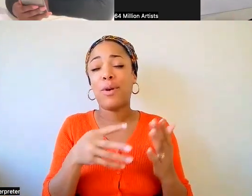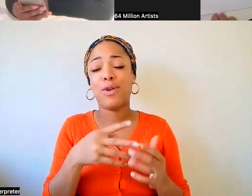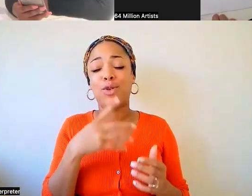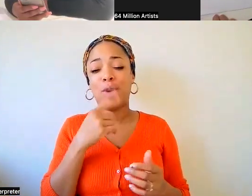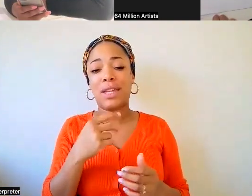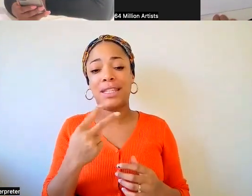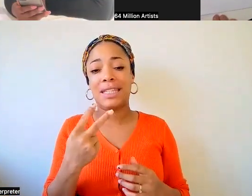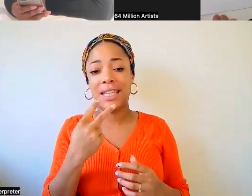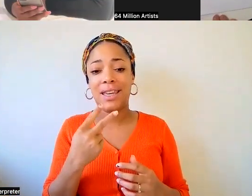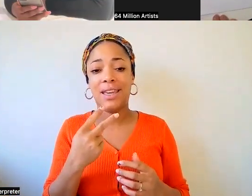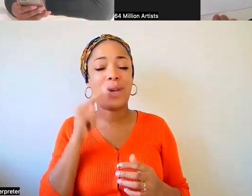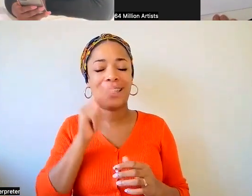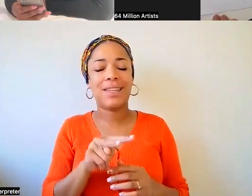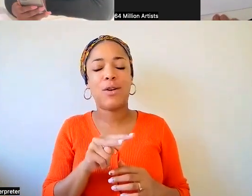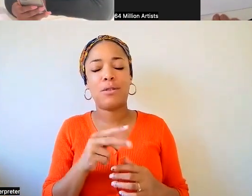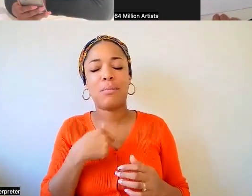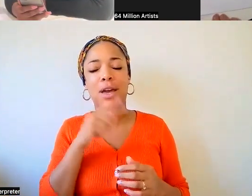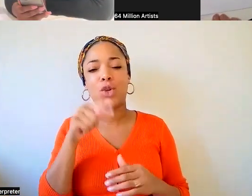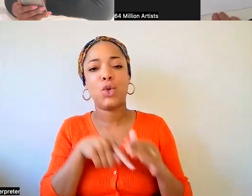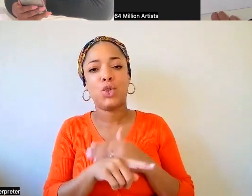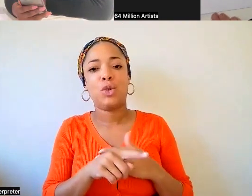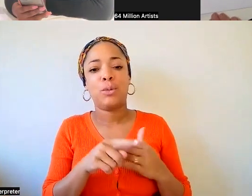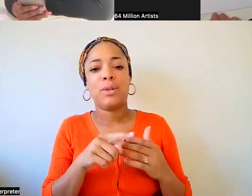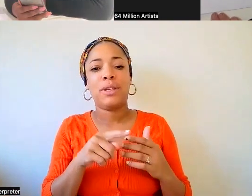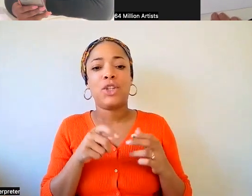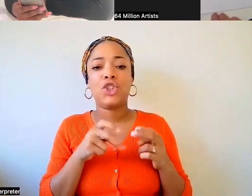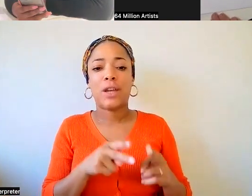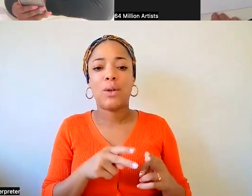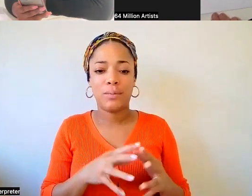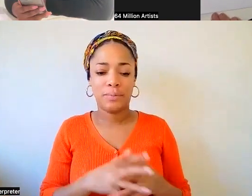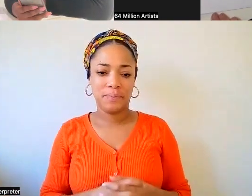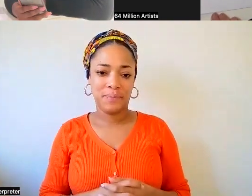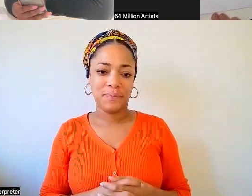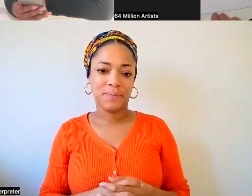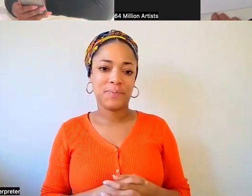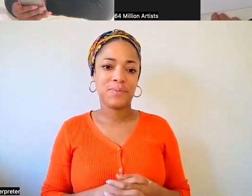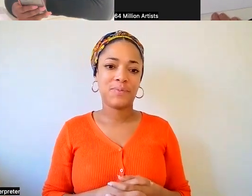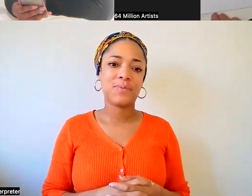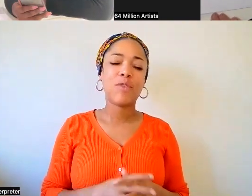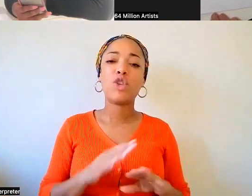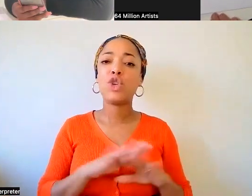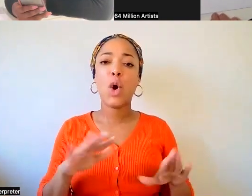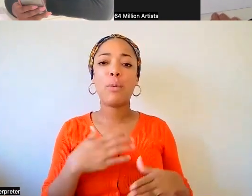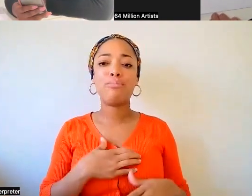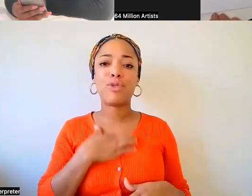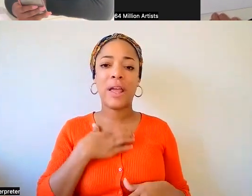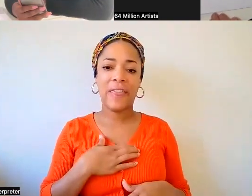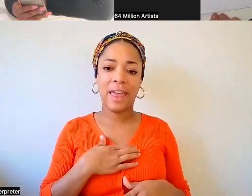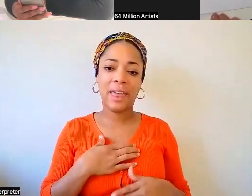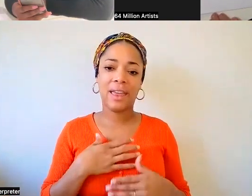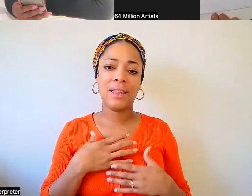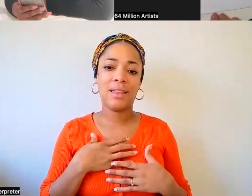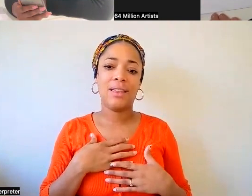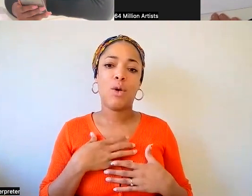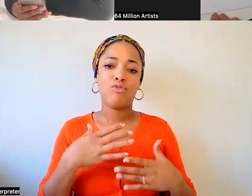plug, which is called Kids Poems and Stories with Michael Rosen, No Breathing, and that's one